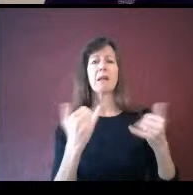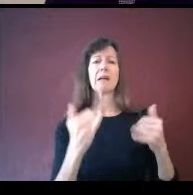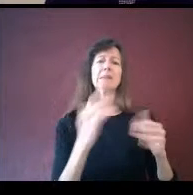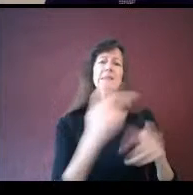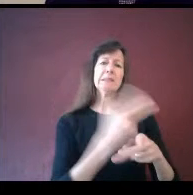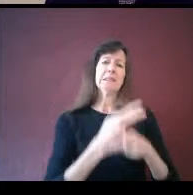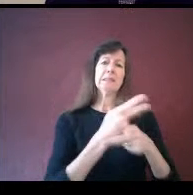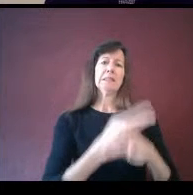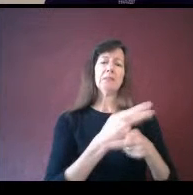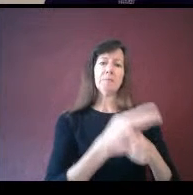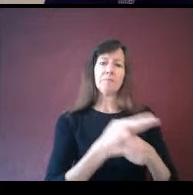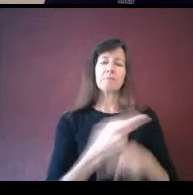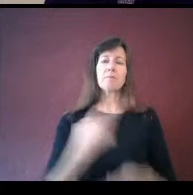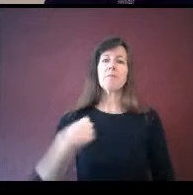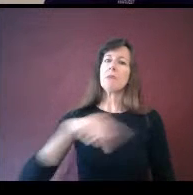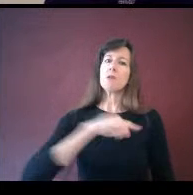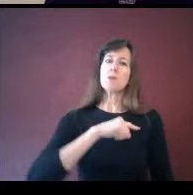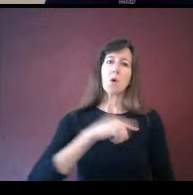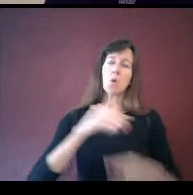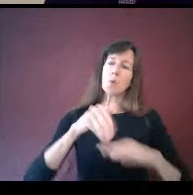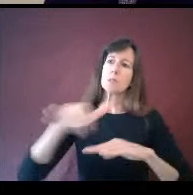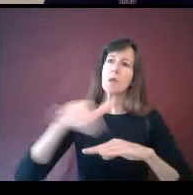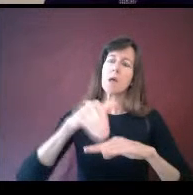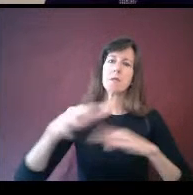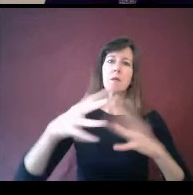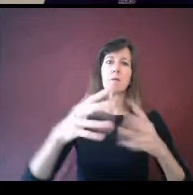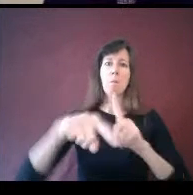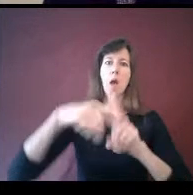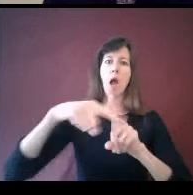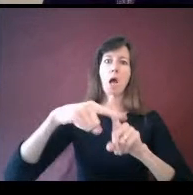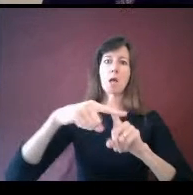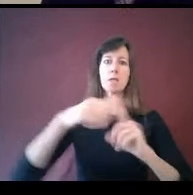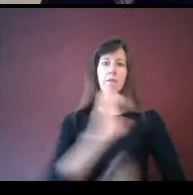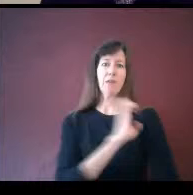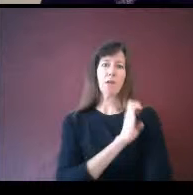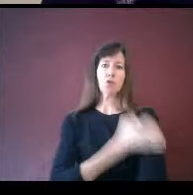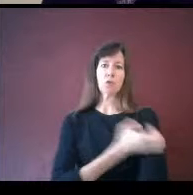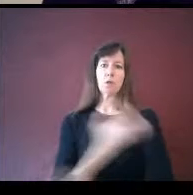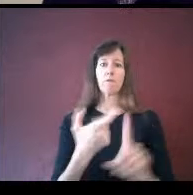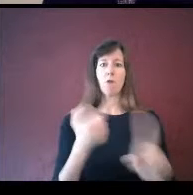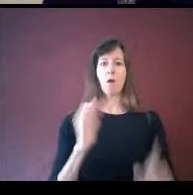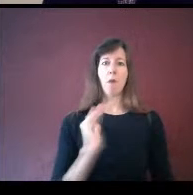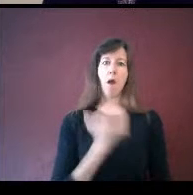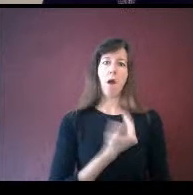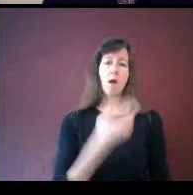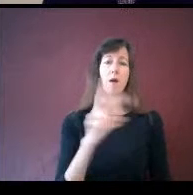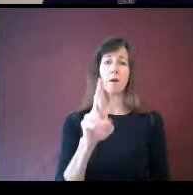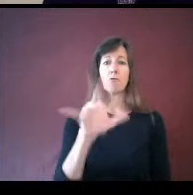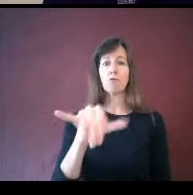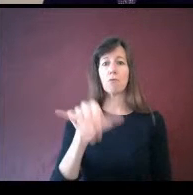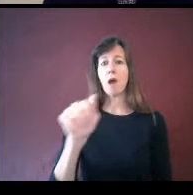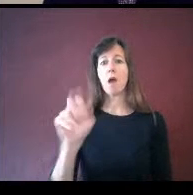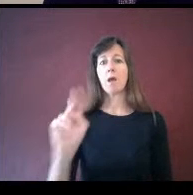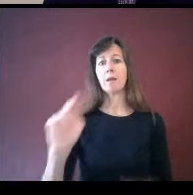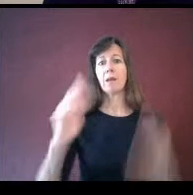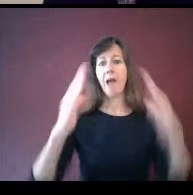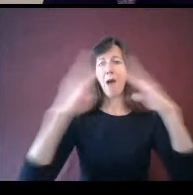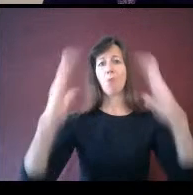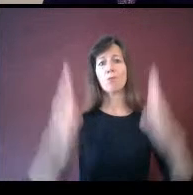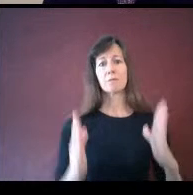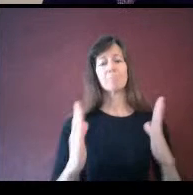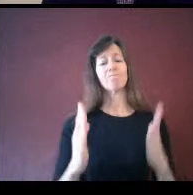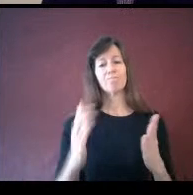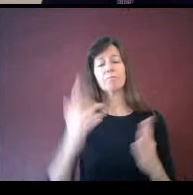We're sending as much positive energy as we possibly can from the Ryan household to you all during this really tough time.